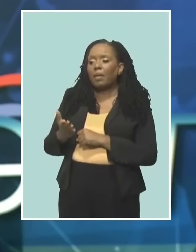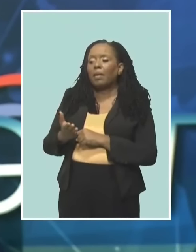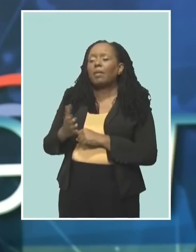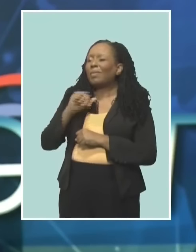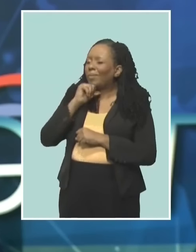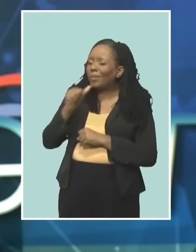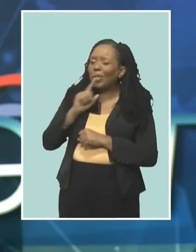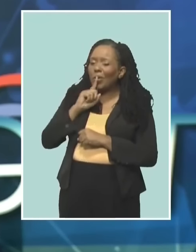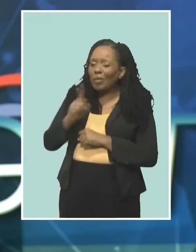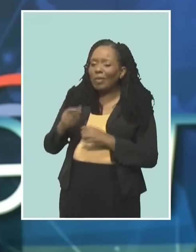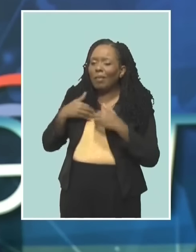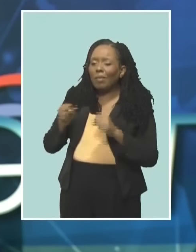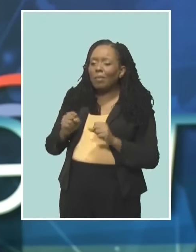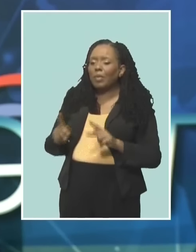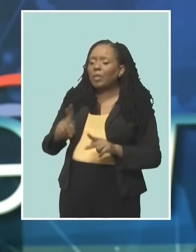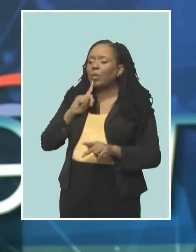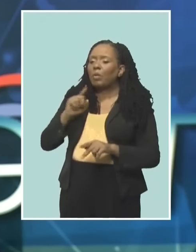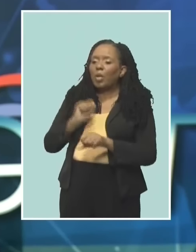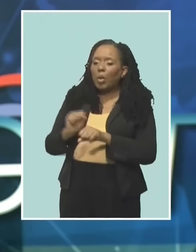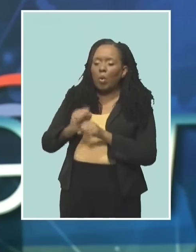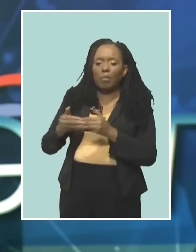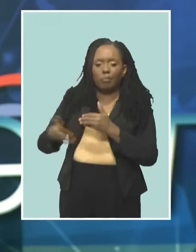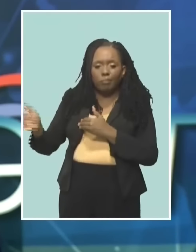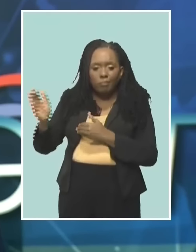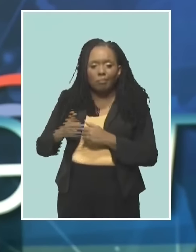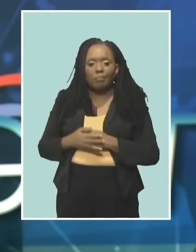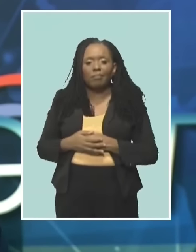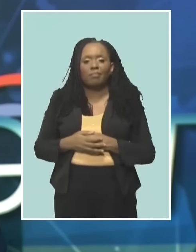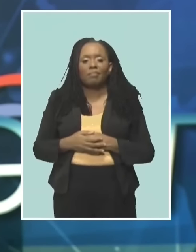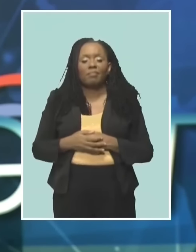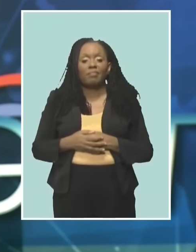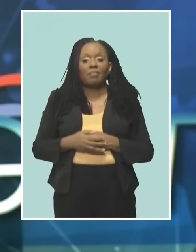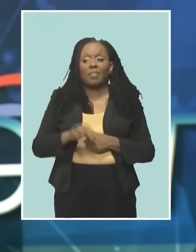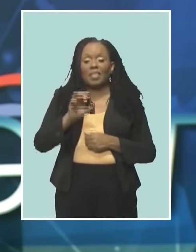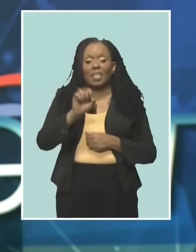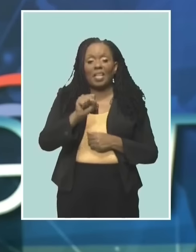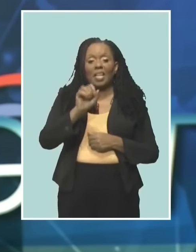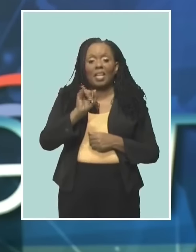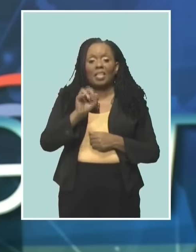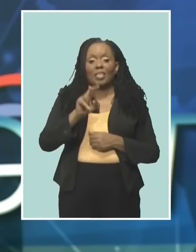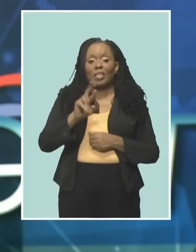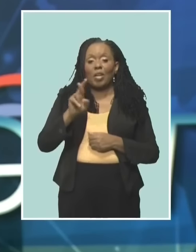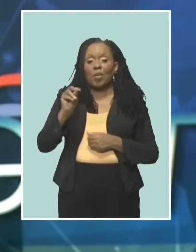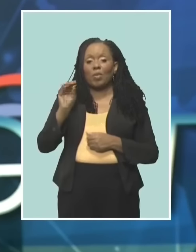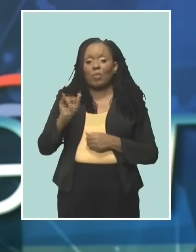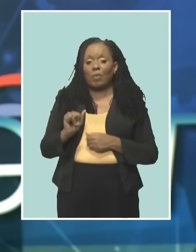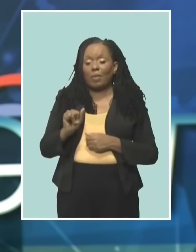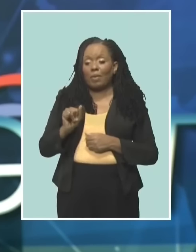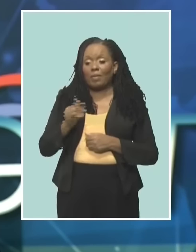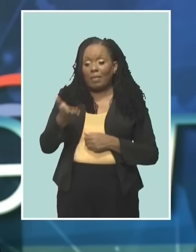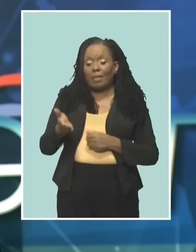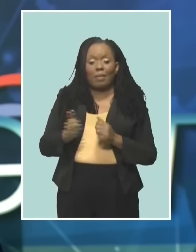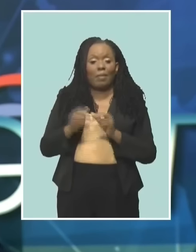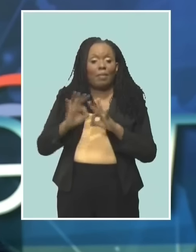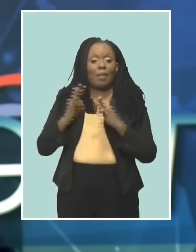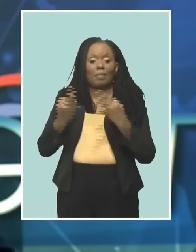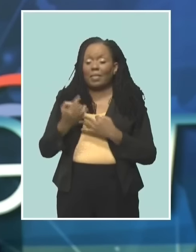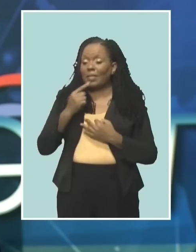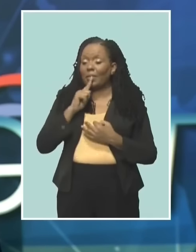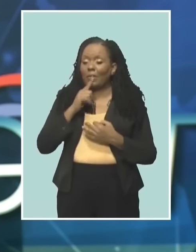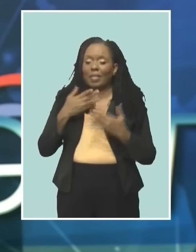delighted Sir Roy Trotman, who was joined by family and friends, says he's thankful for the fitting honour bestowed upon him while he is